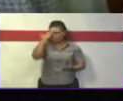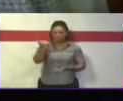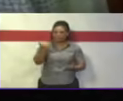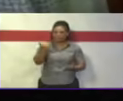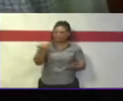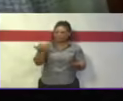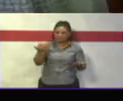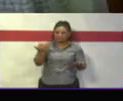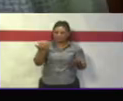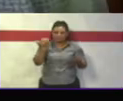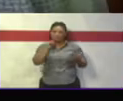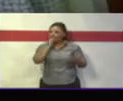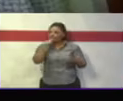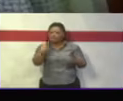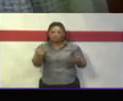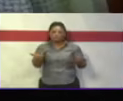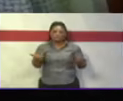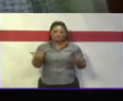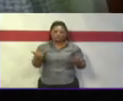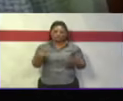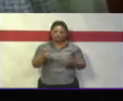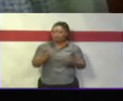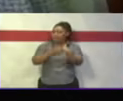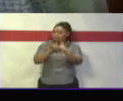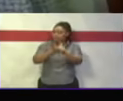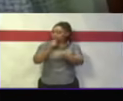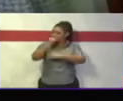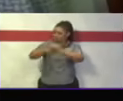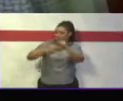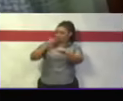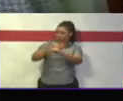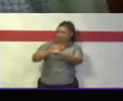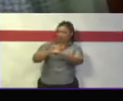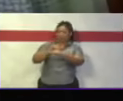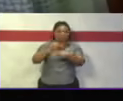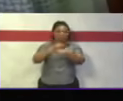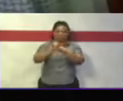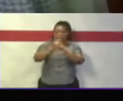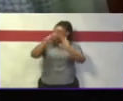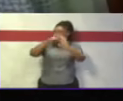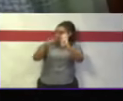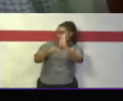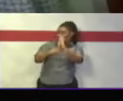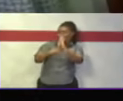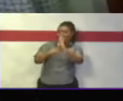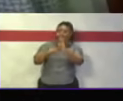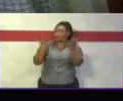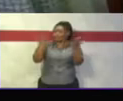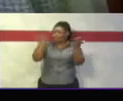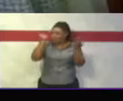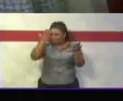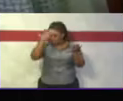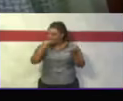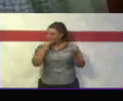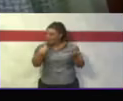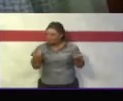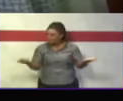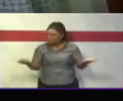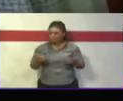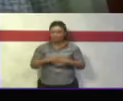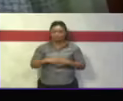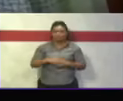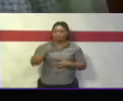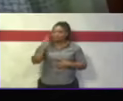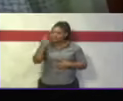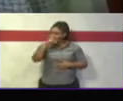to go the route of implementing it as part of the policy? And my second question is, on these 3 or 4 contacts